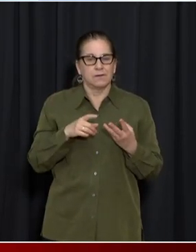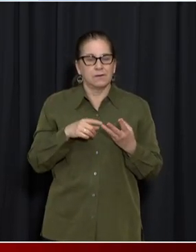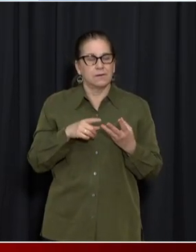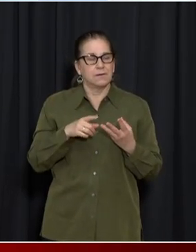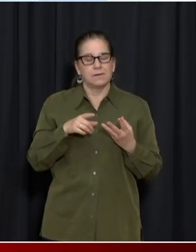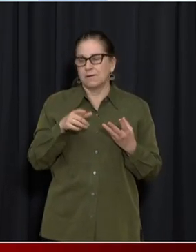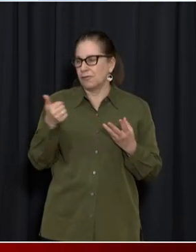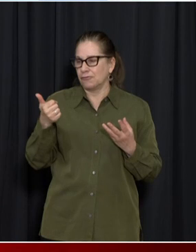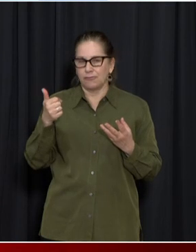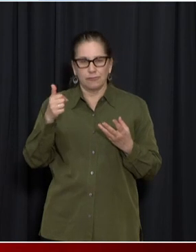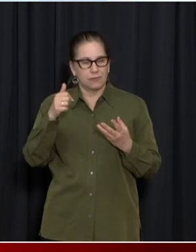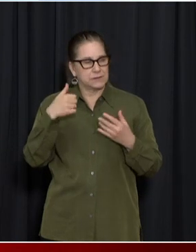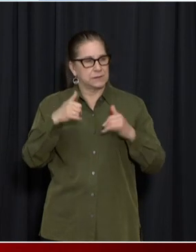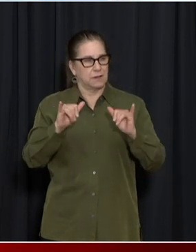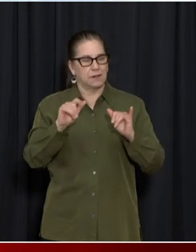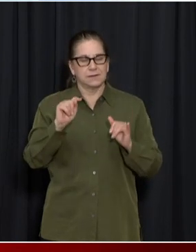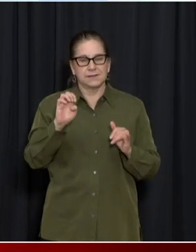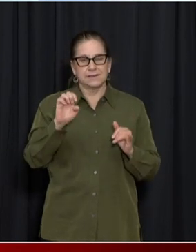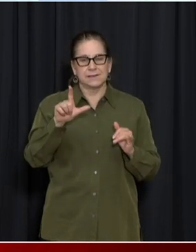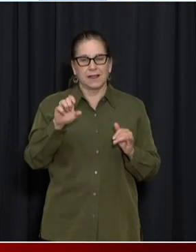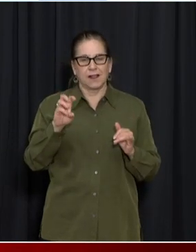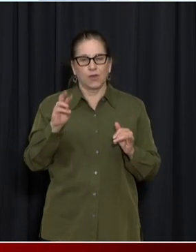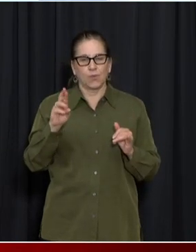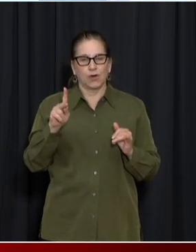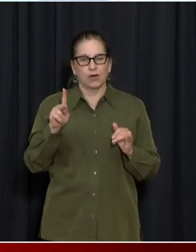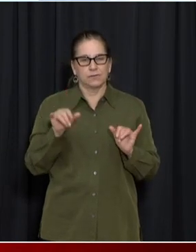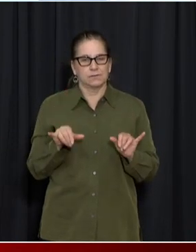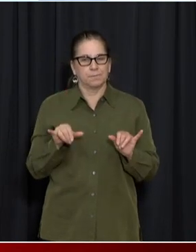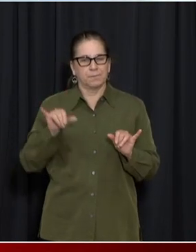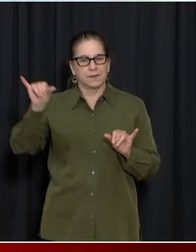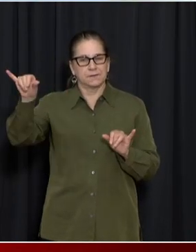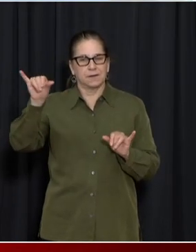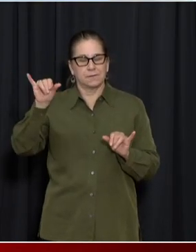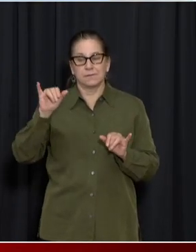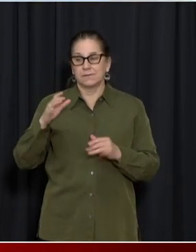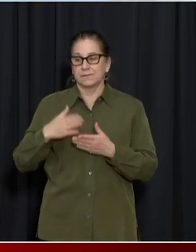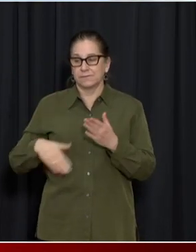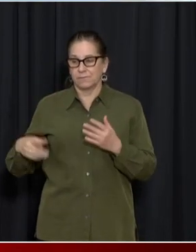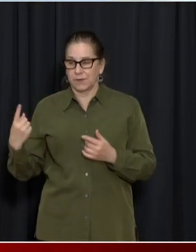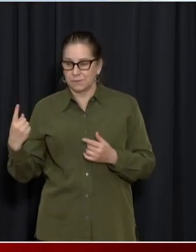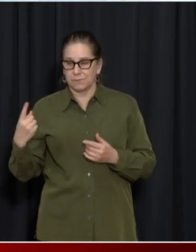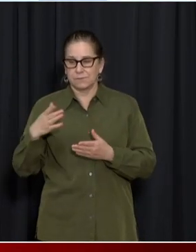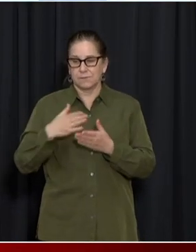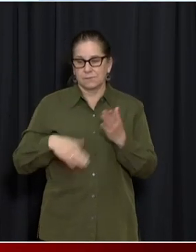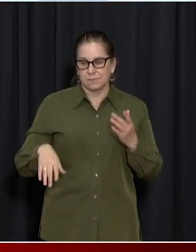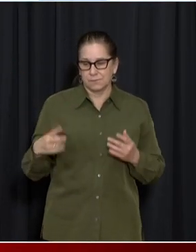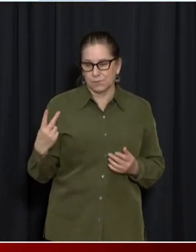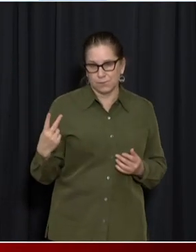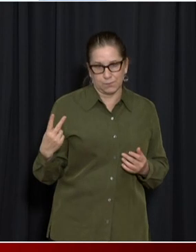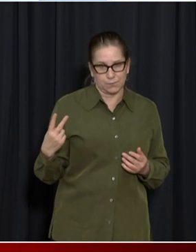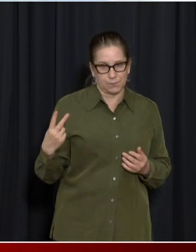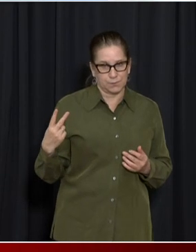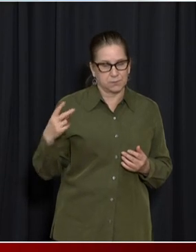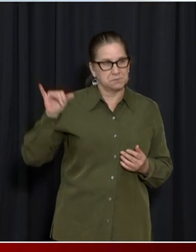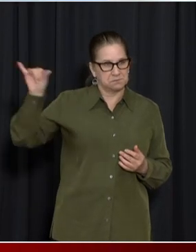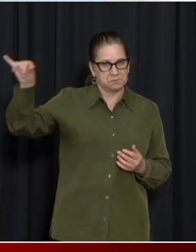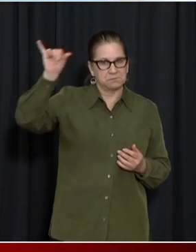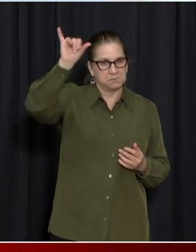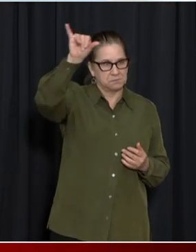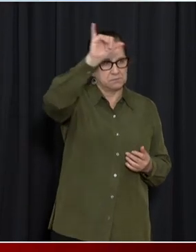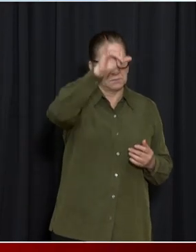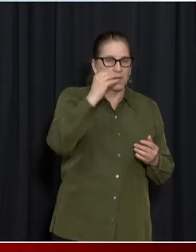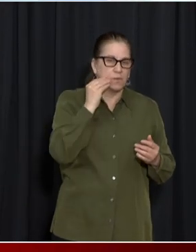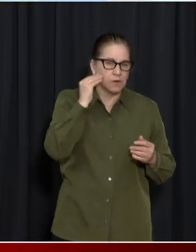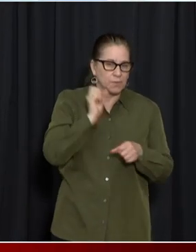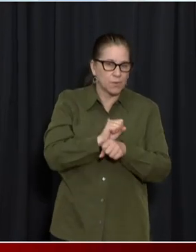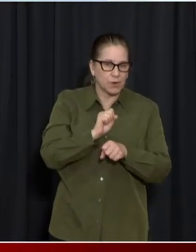for Stages 1 and 2. The Metro General Manager, Paul Wiedefeld, briefed the steering committee on the plan he